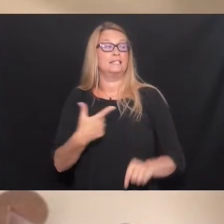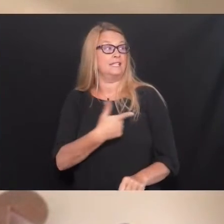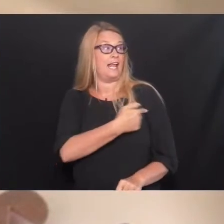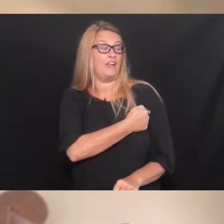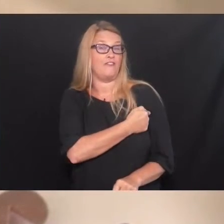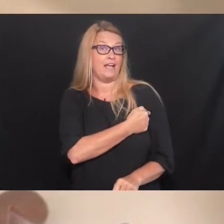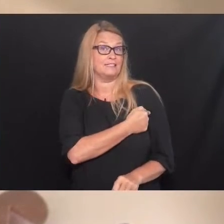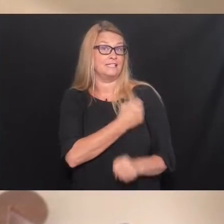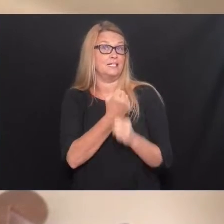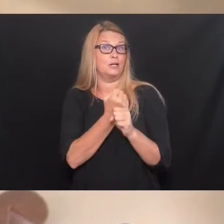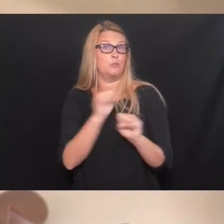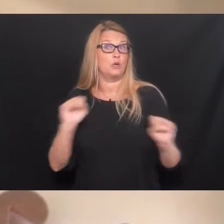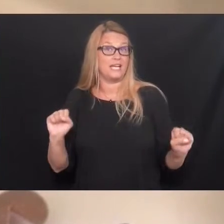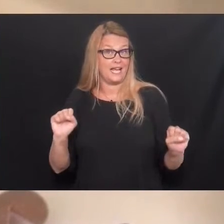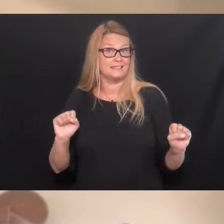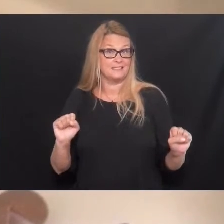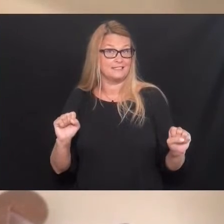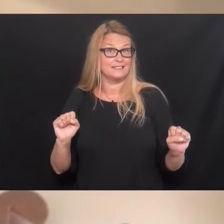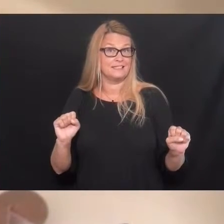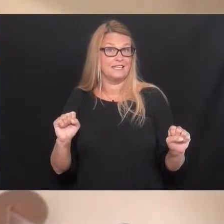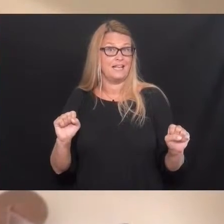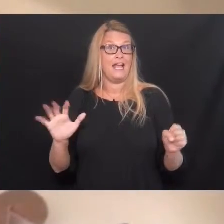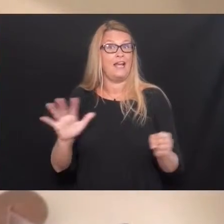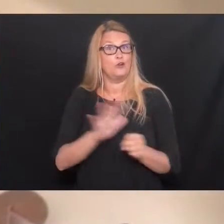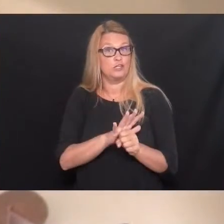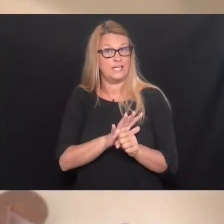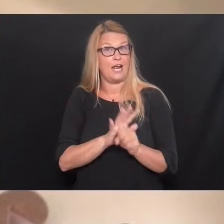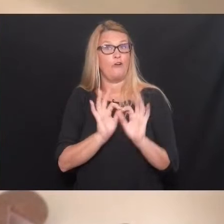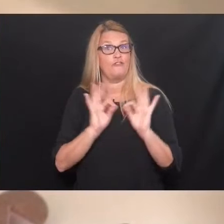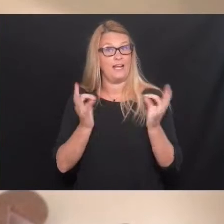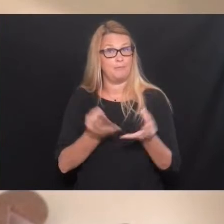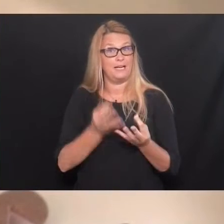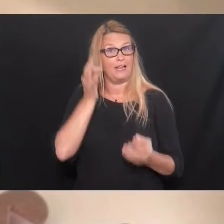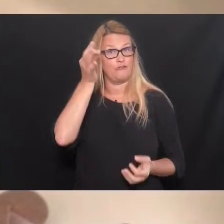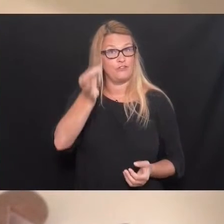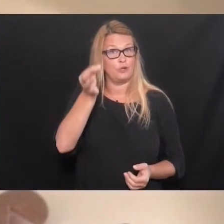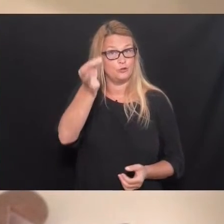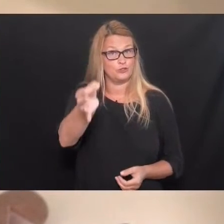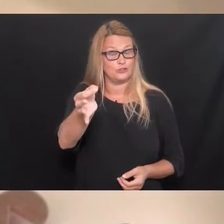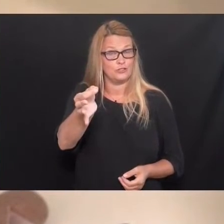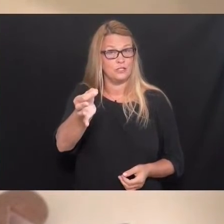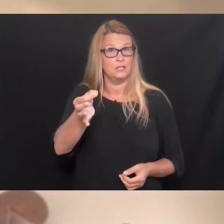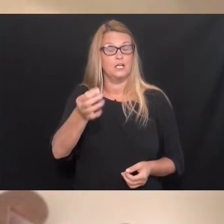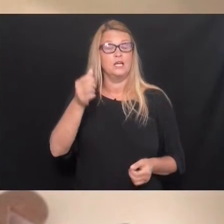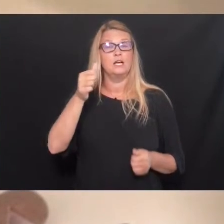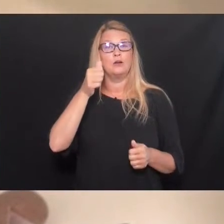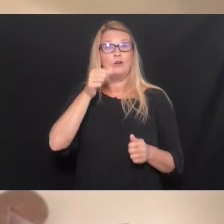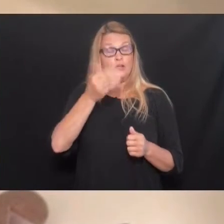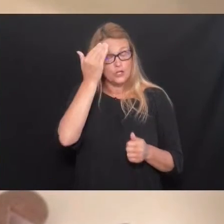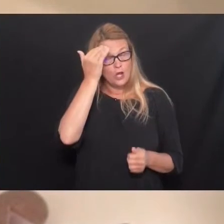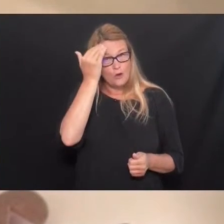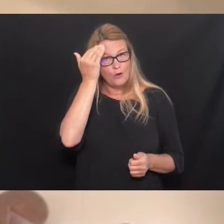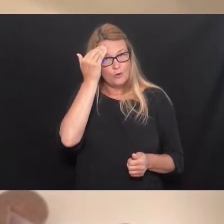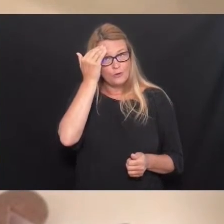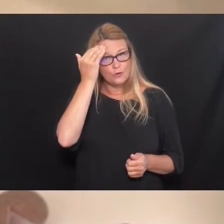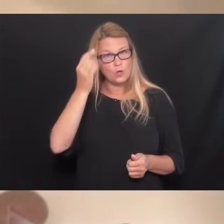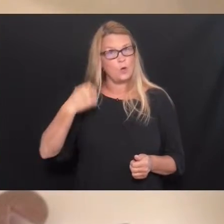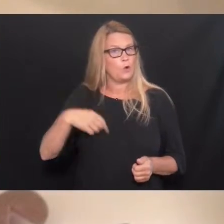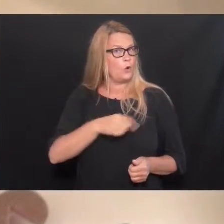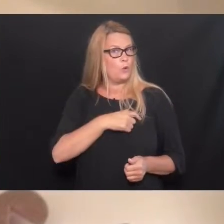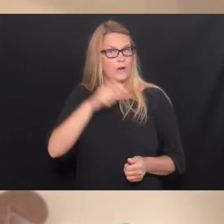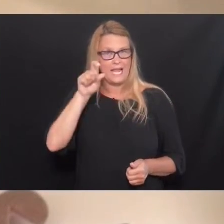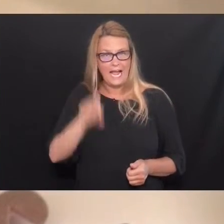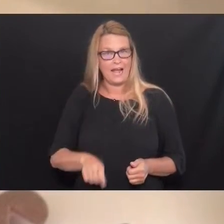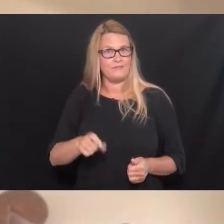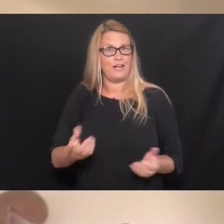vaccine that protects us and our entire family and our future. We need to think long and hard, West Virginia. We've got to get